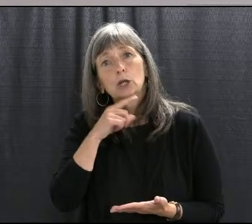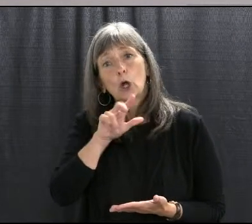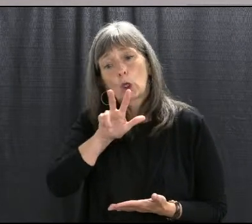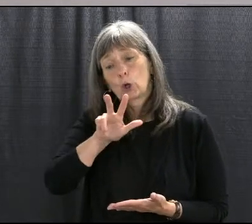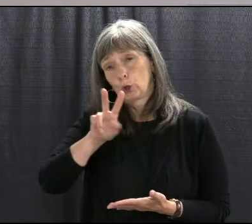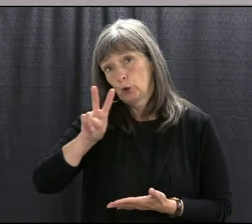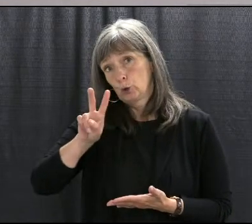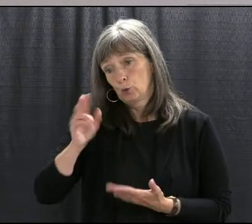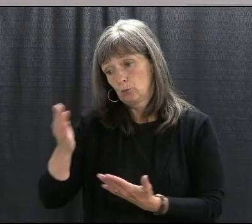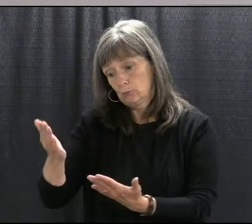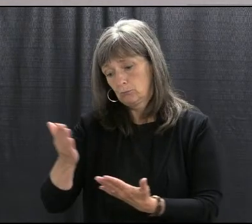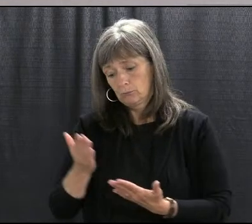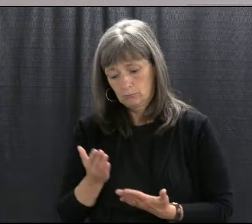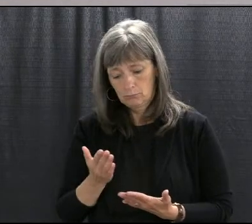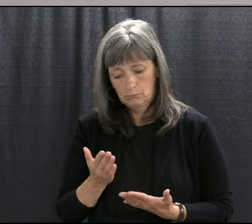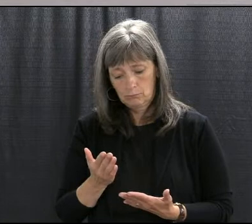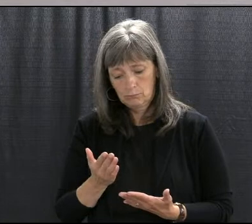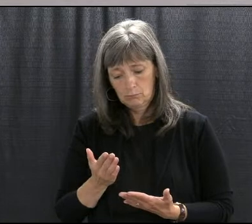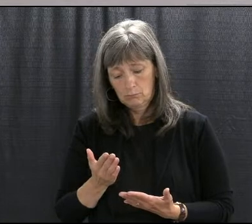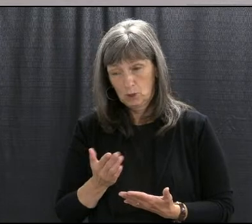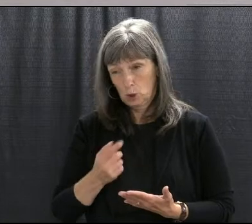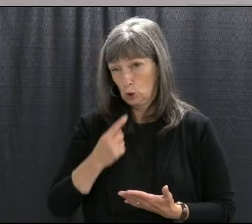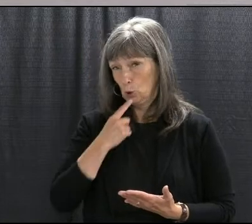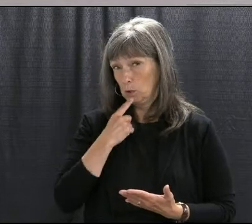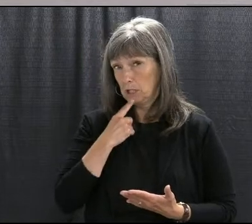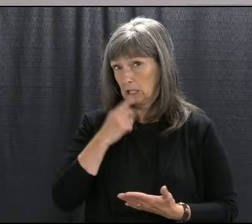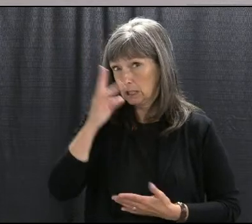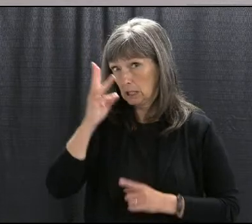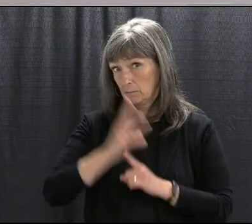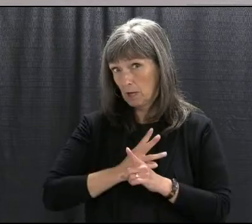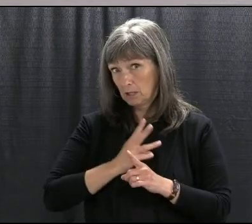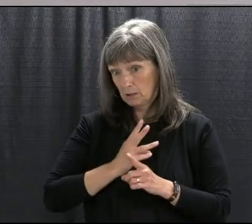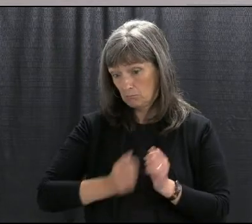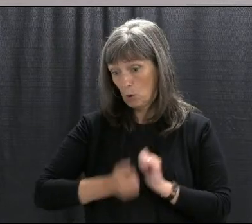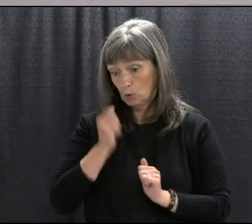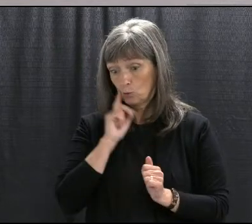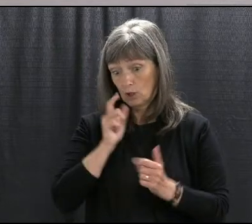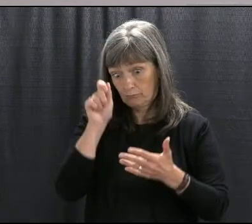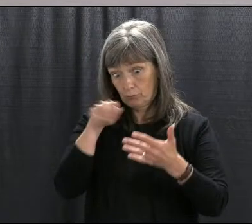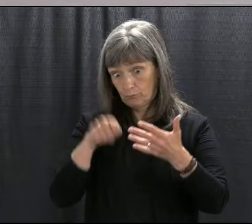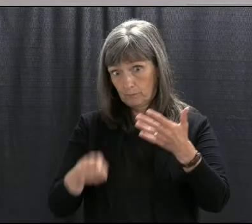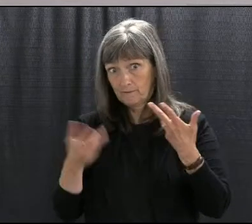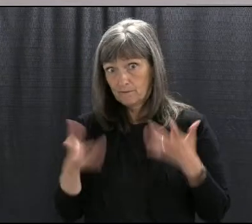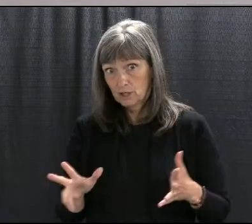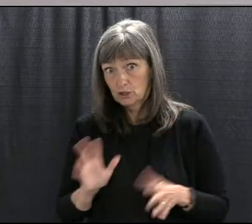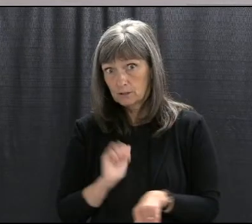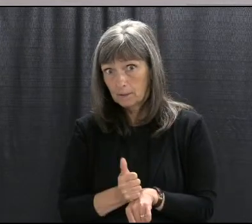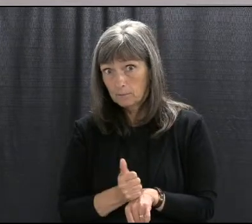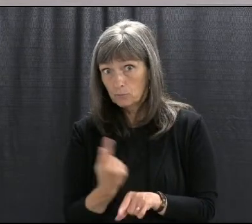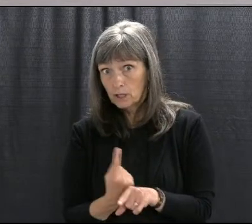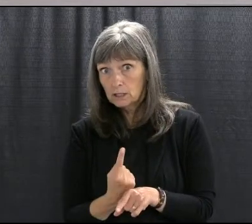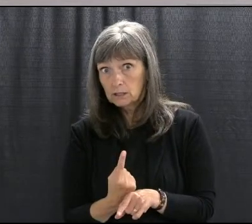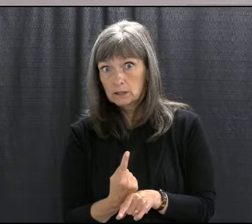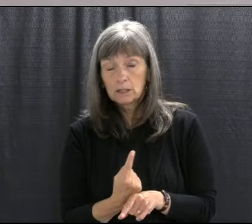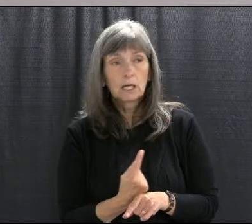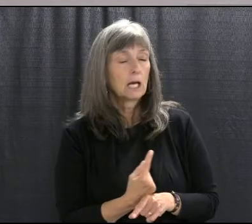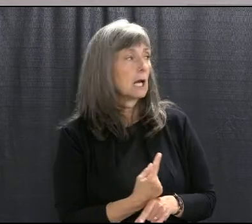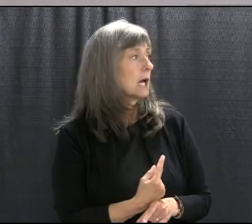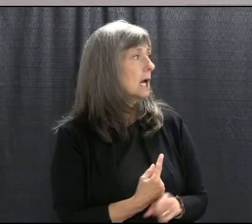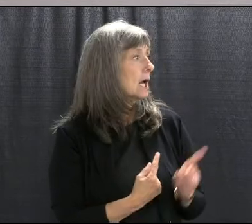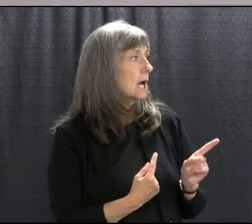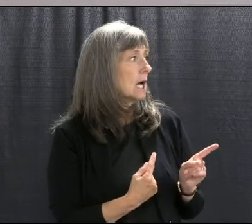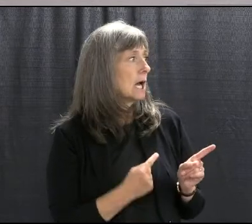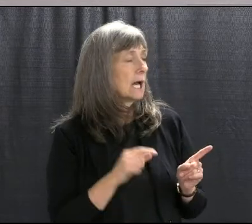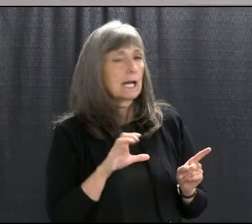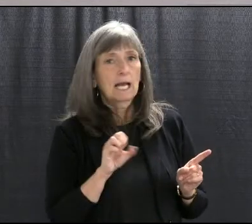32 recommendations will be complete within the next 6 months. Is that correct if you said that? I think, I'm not